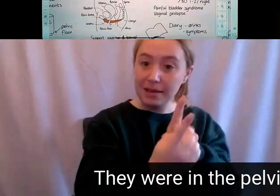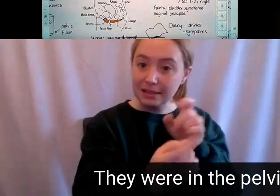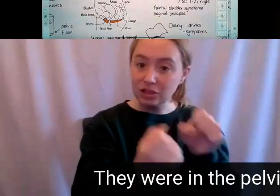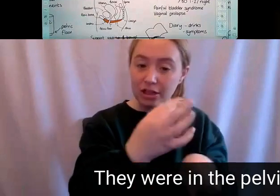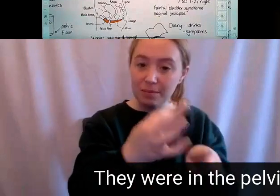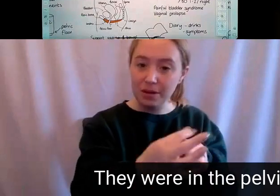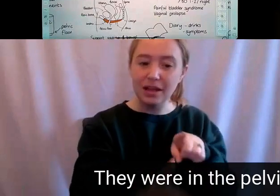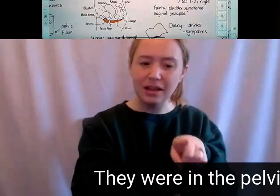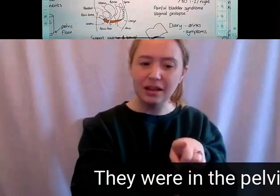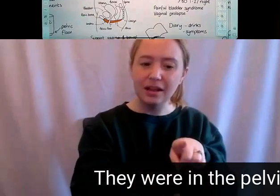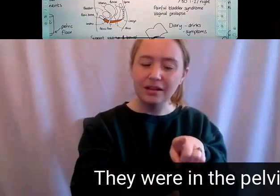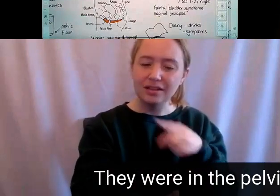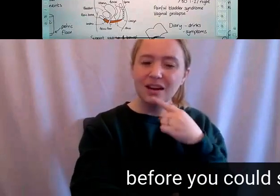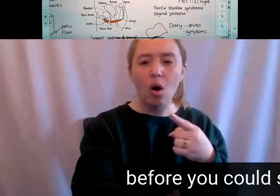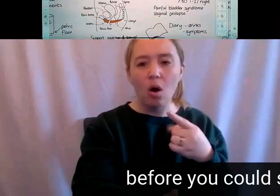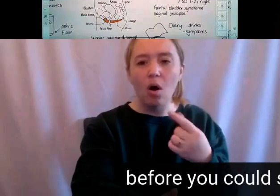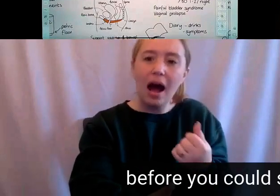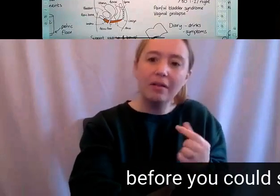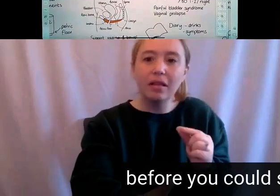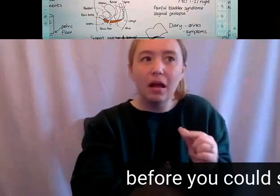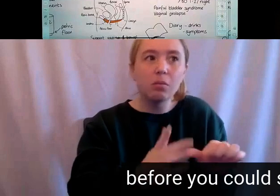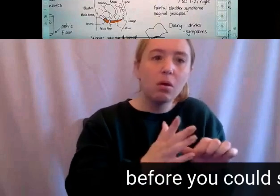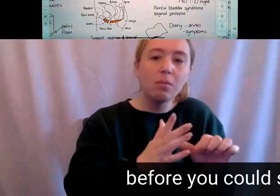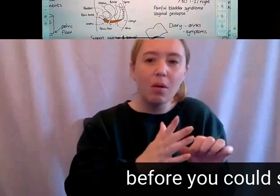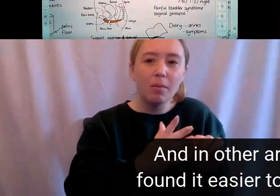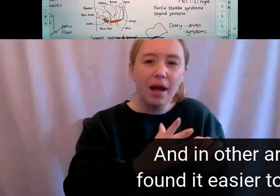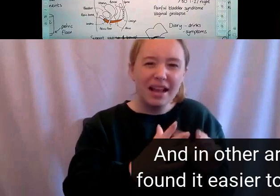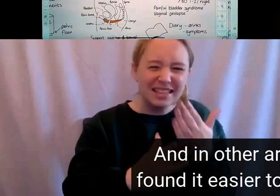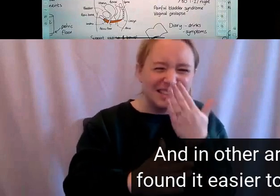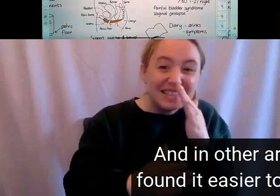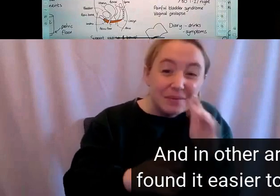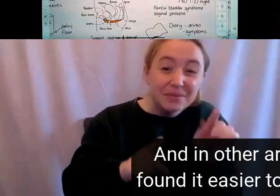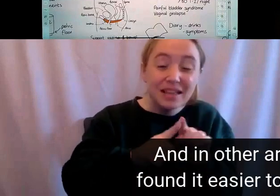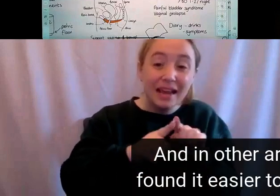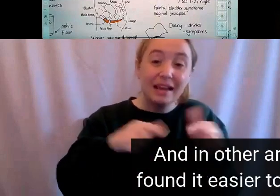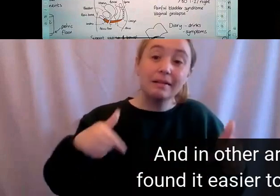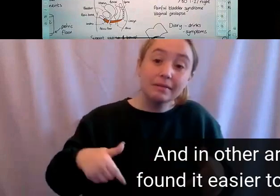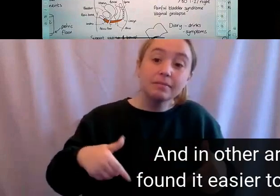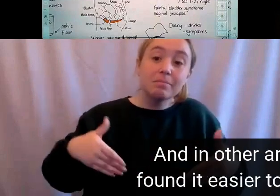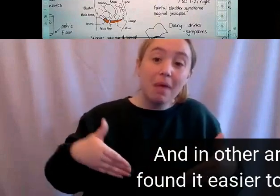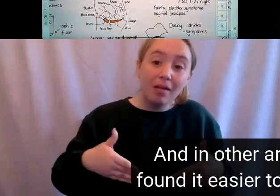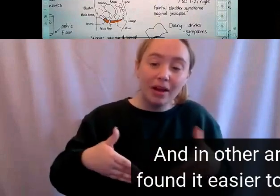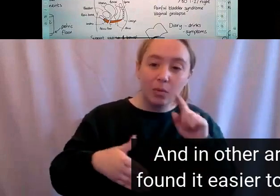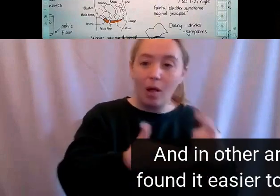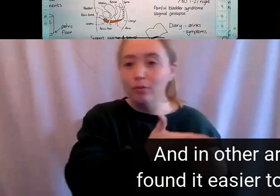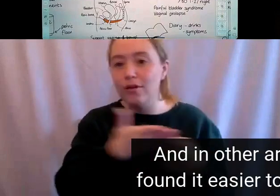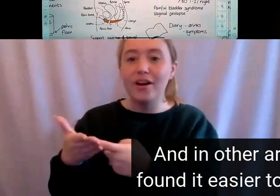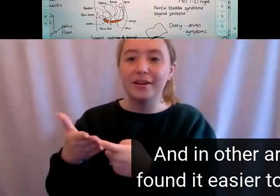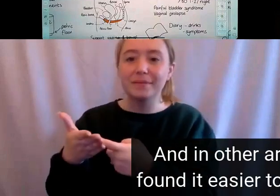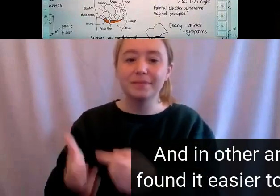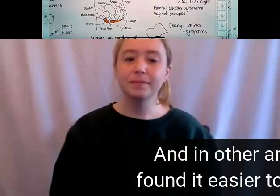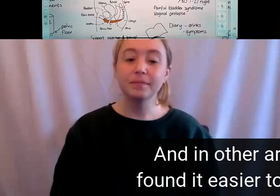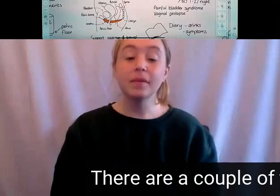were in the pelvic health physio clinic before you could say Jack Robinson. And in other areas, they've just found it easier to do